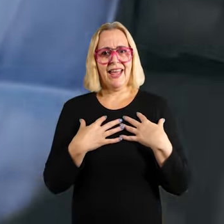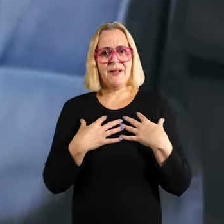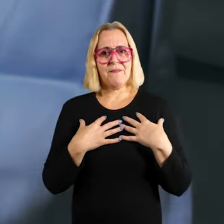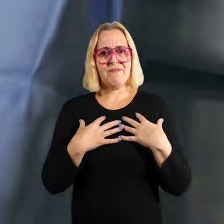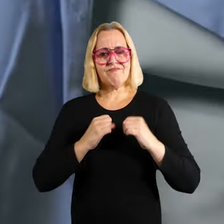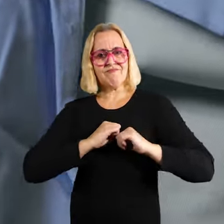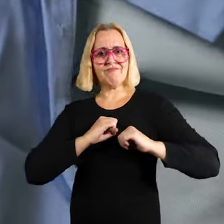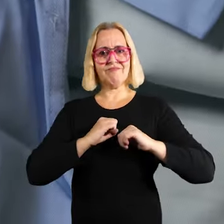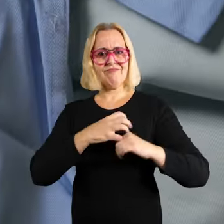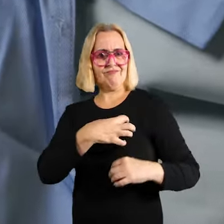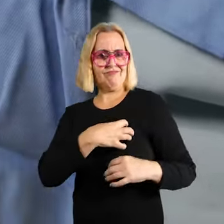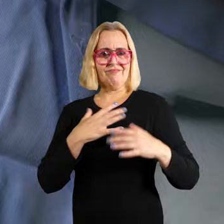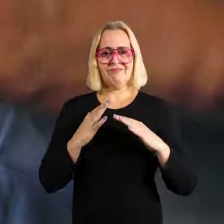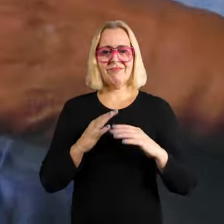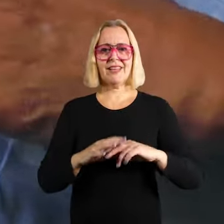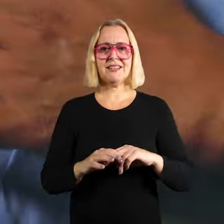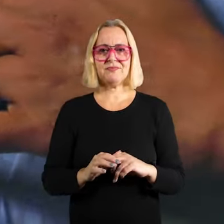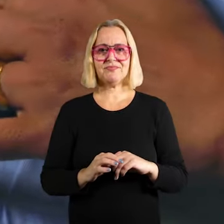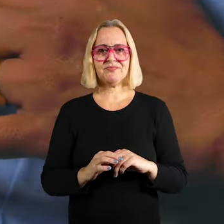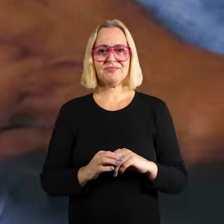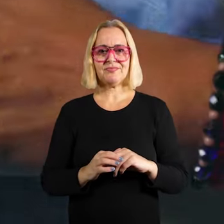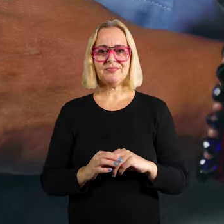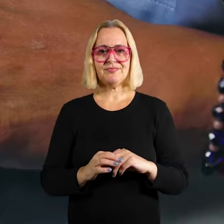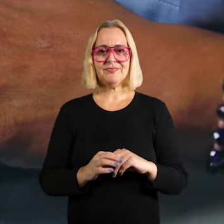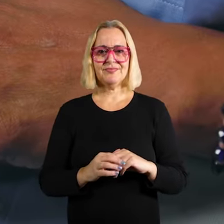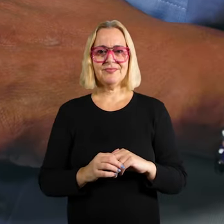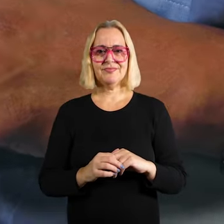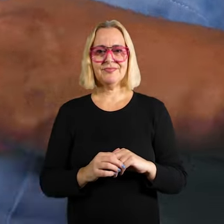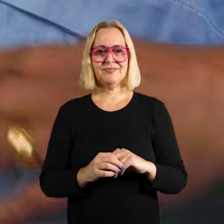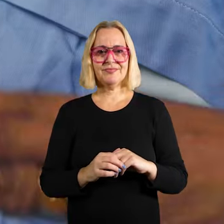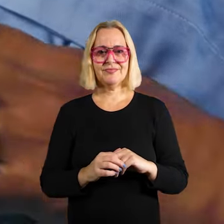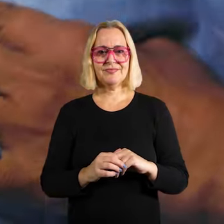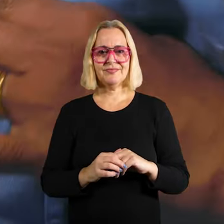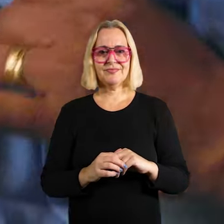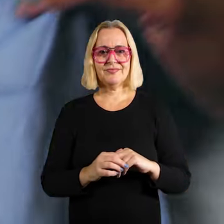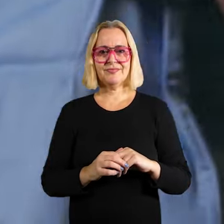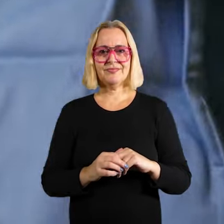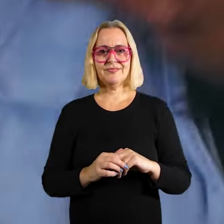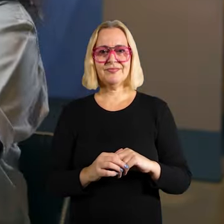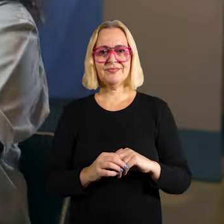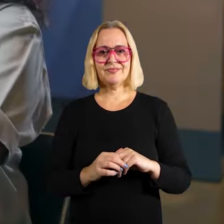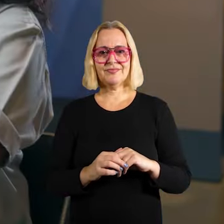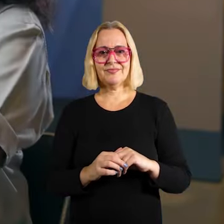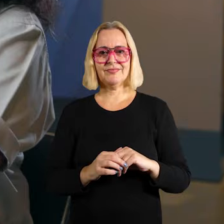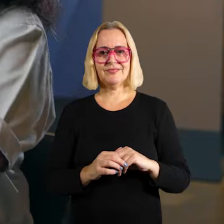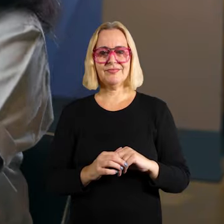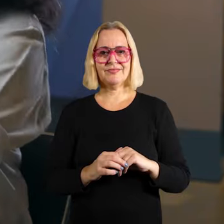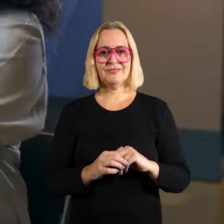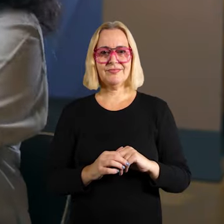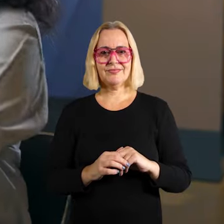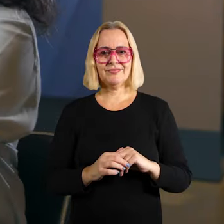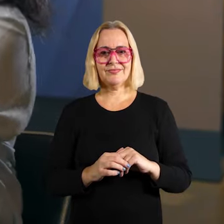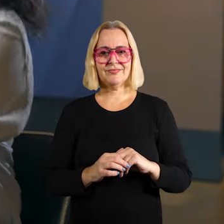This is my favorite color. And this is the logo I like. It's lovely. And also